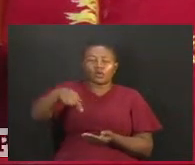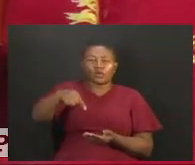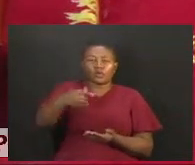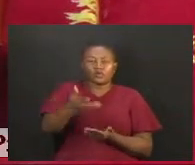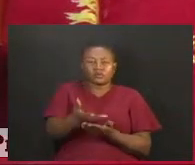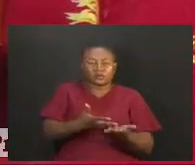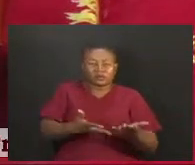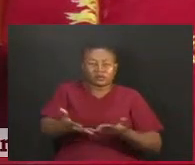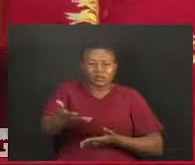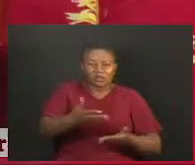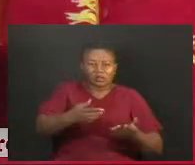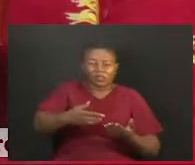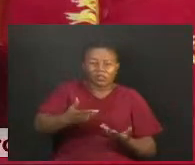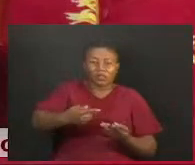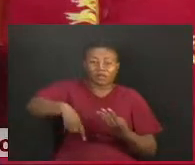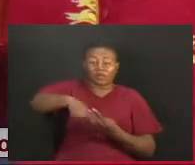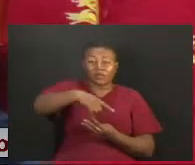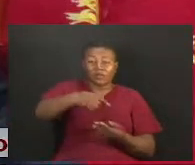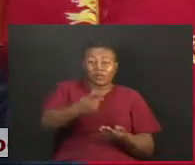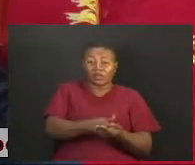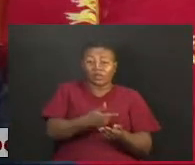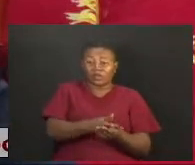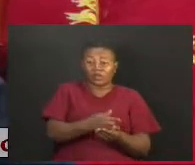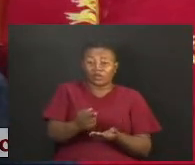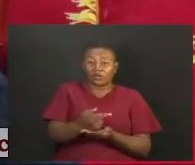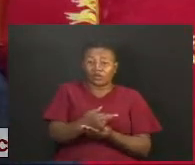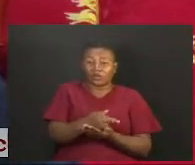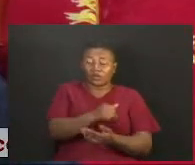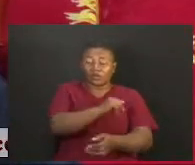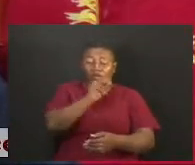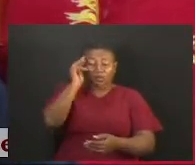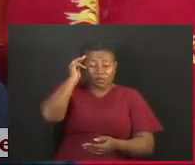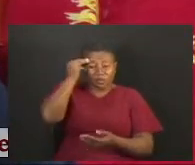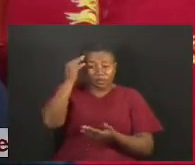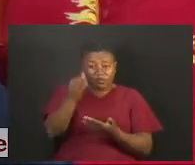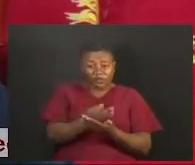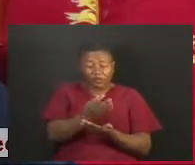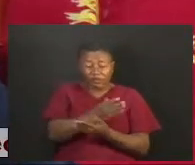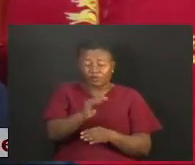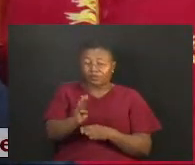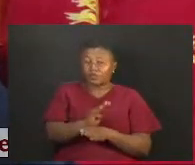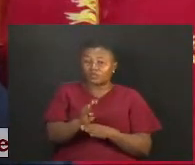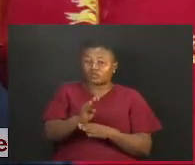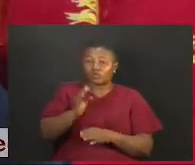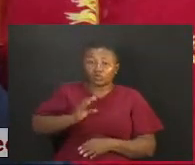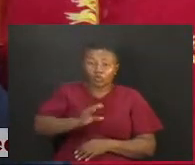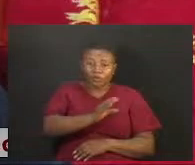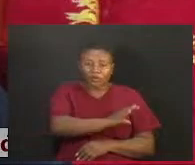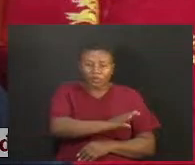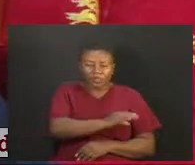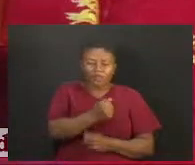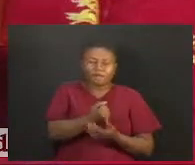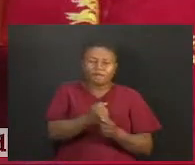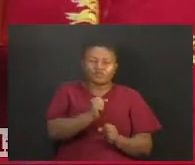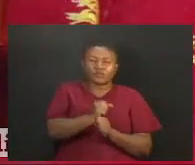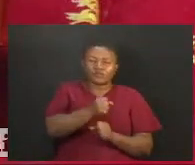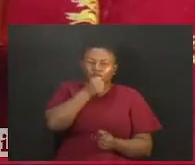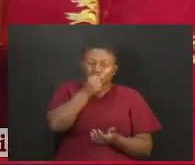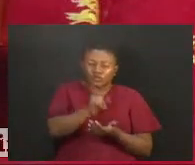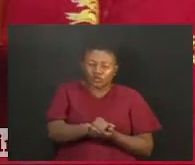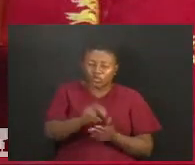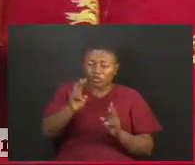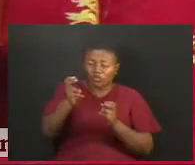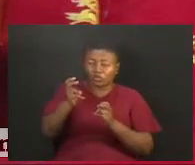issues among the Ghana Revenue Authority, Ministry of Finance, and the business community to ensure that issues affecting